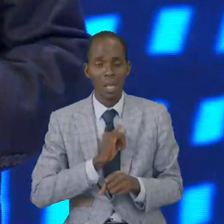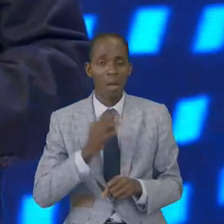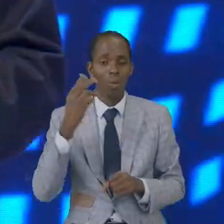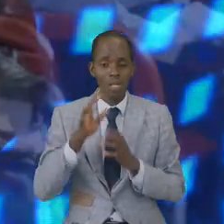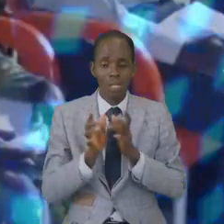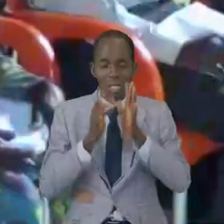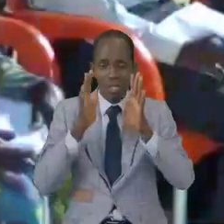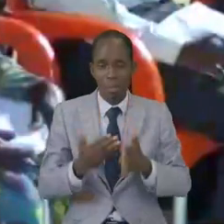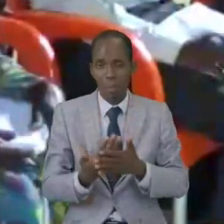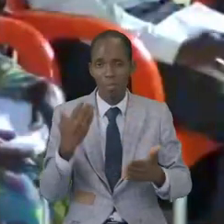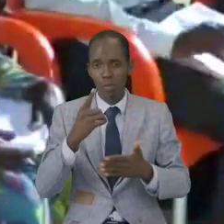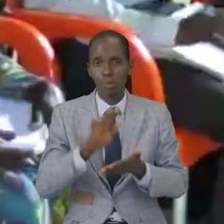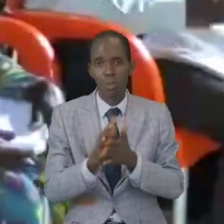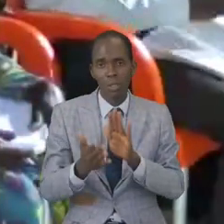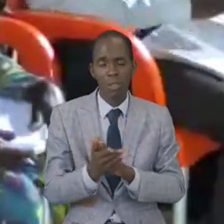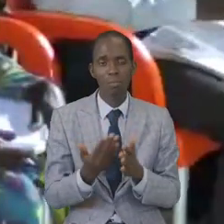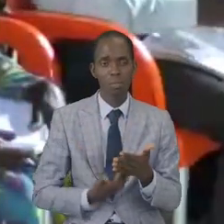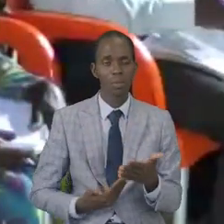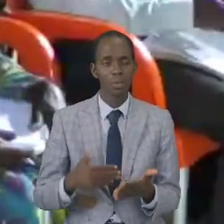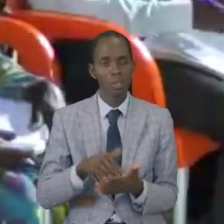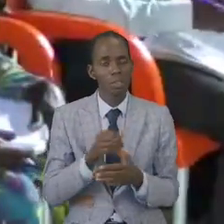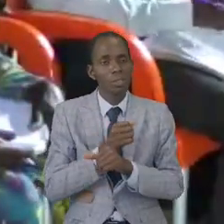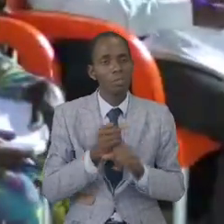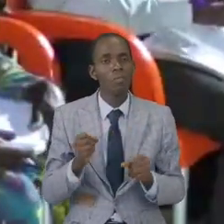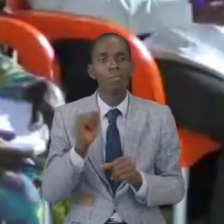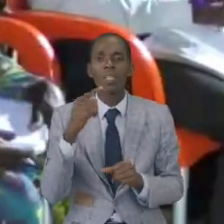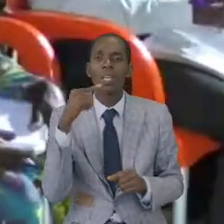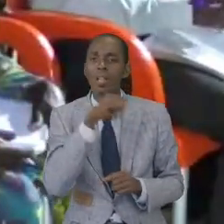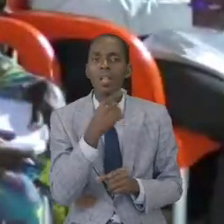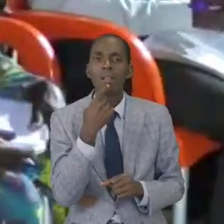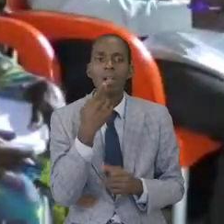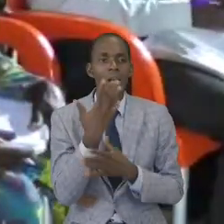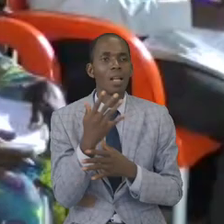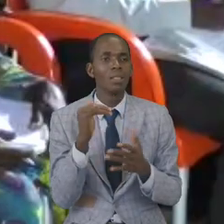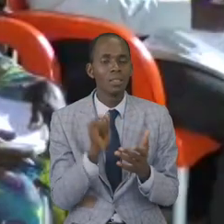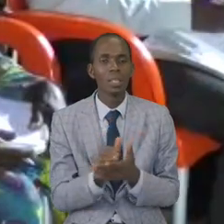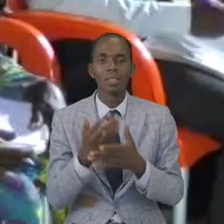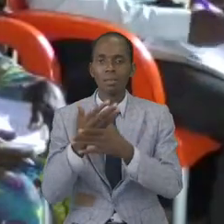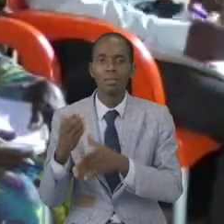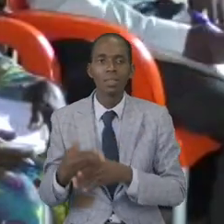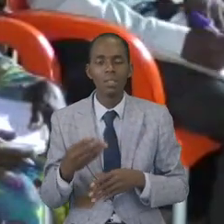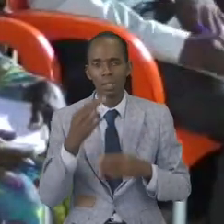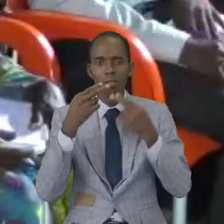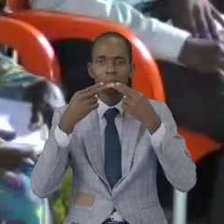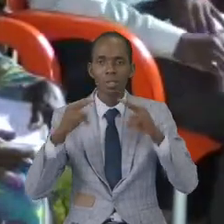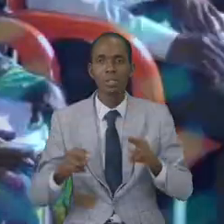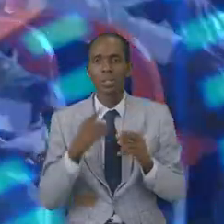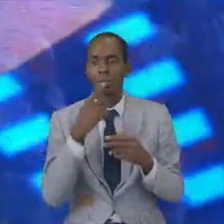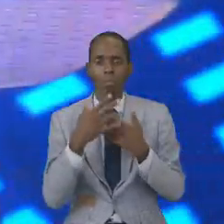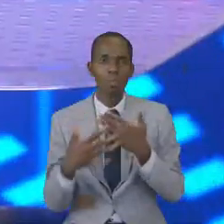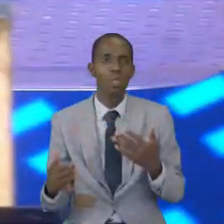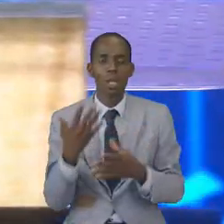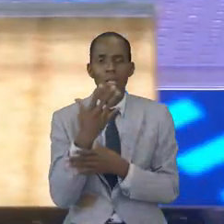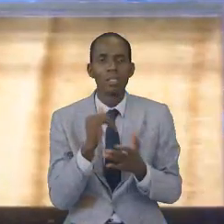a Christian. A proud look, a lying tongue, hands that shed innocent blood, hands that